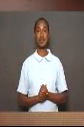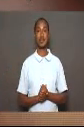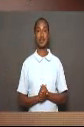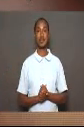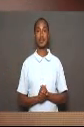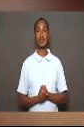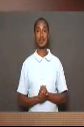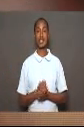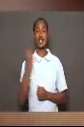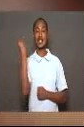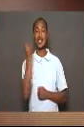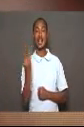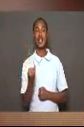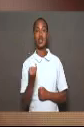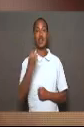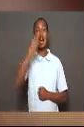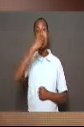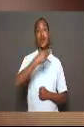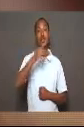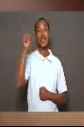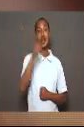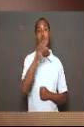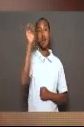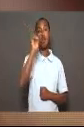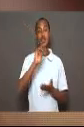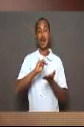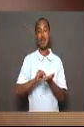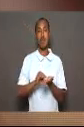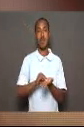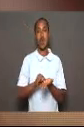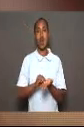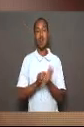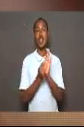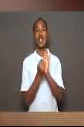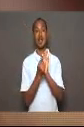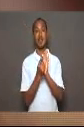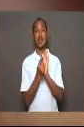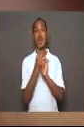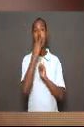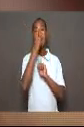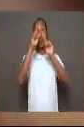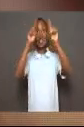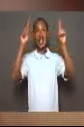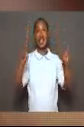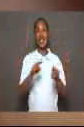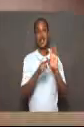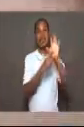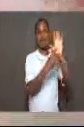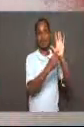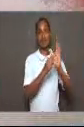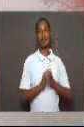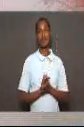The structure of the hydrogen peroxide molecule, for example, looks like this.